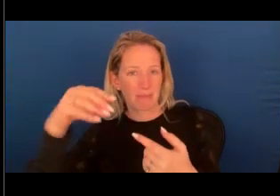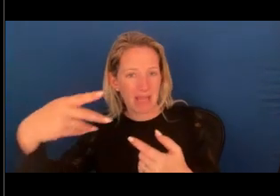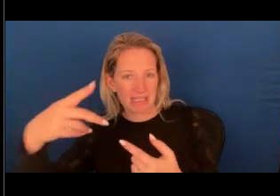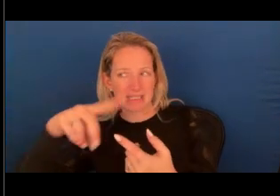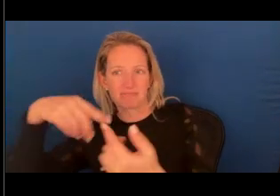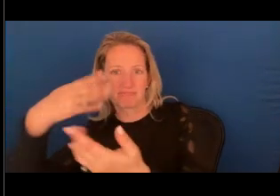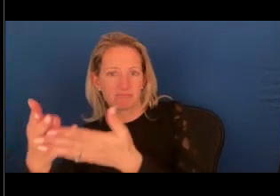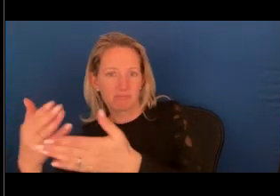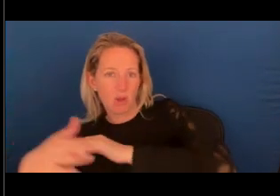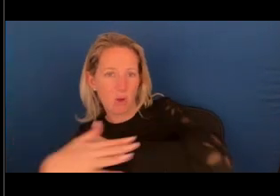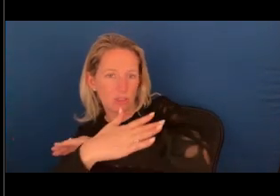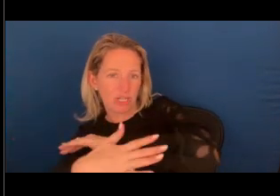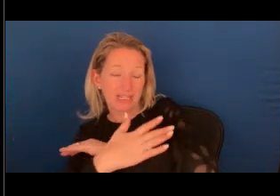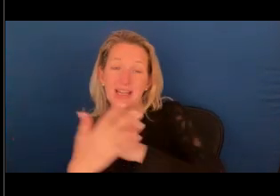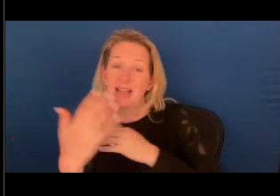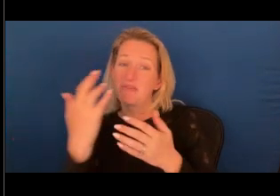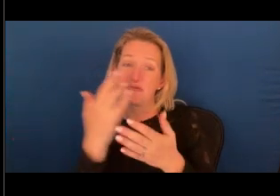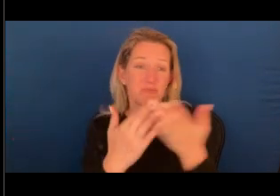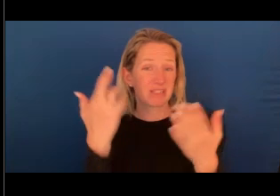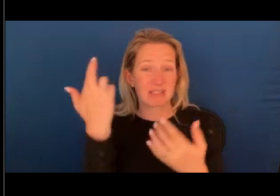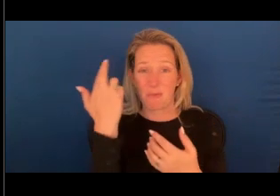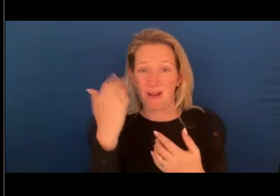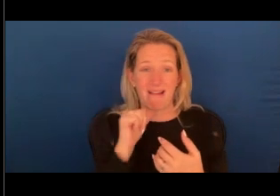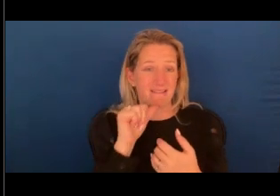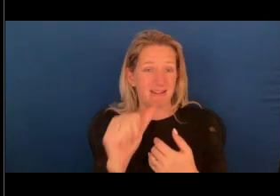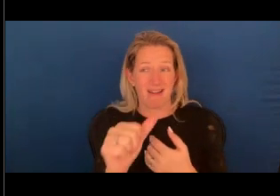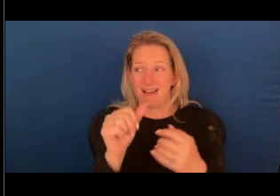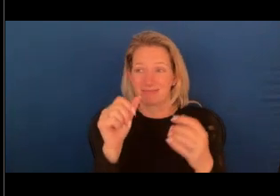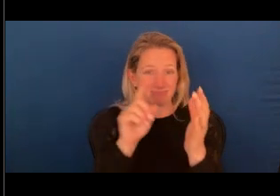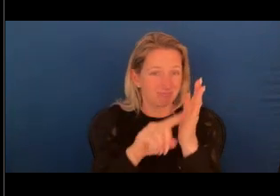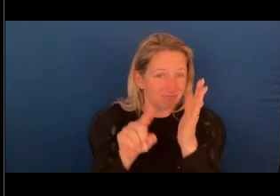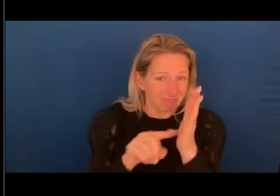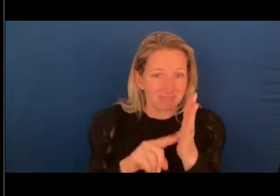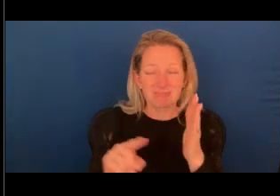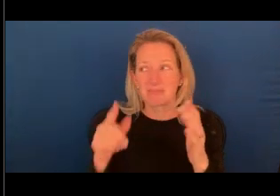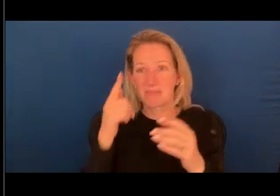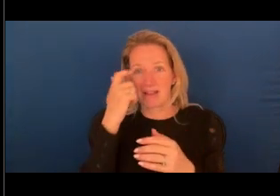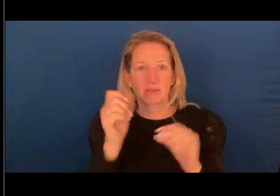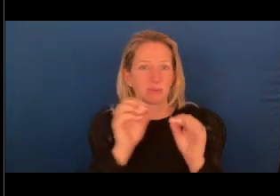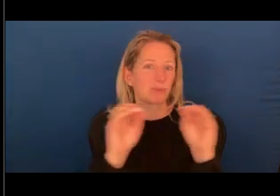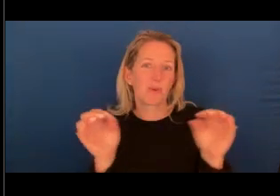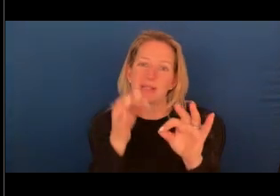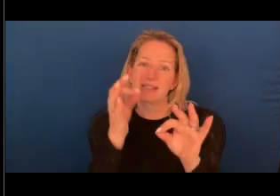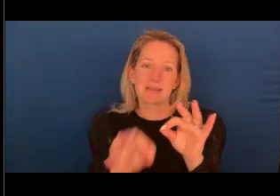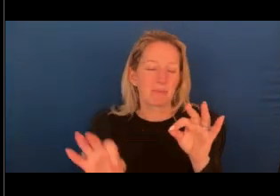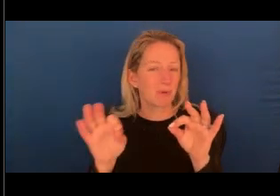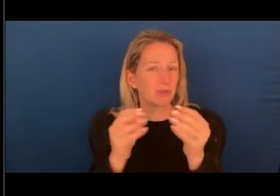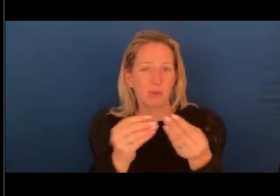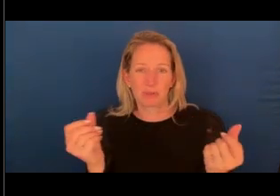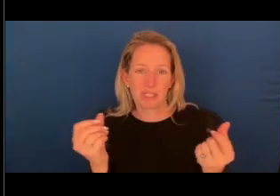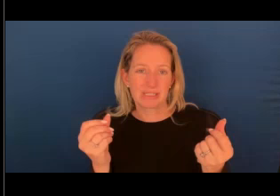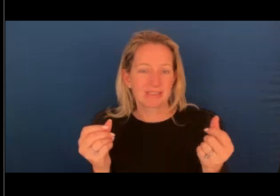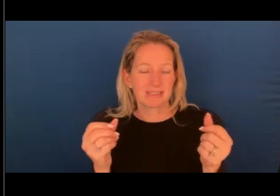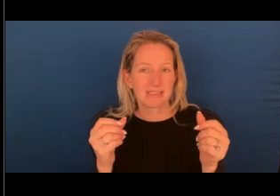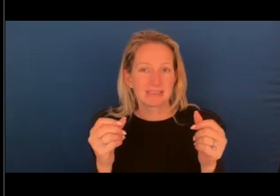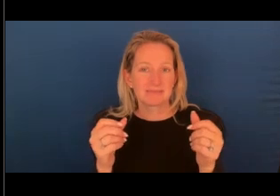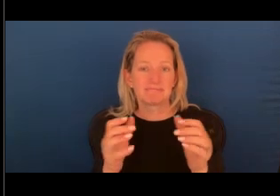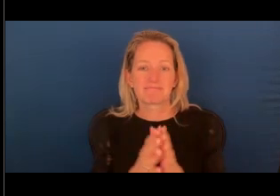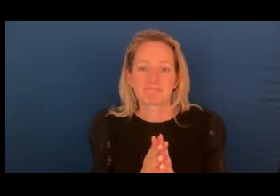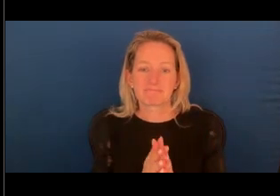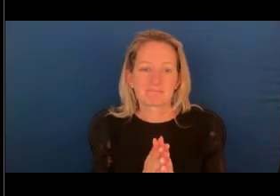simple solutions, simple monitoring techniques, simple measurement techniques. A lot of our analytical chemistry